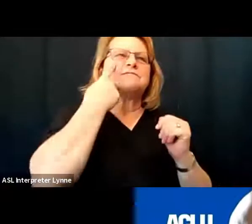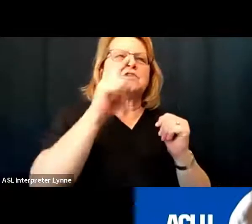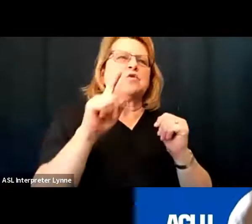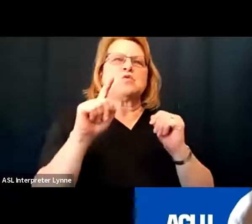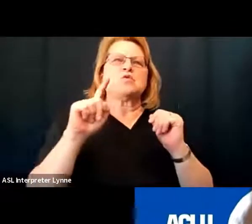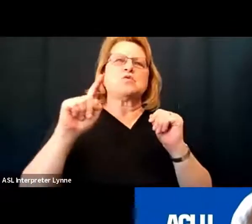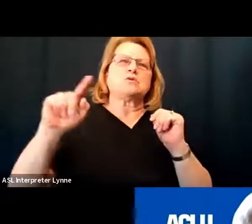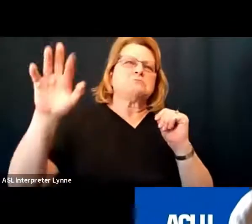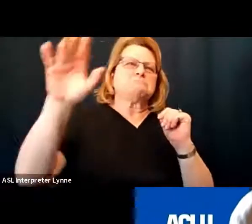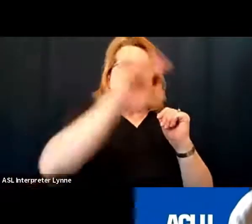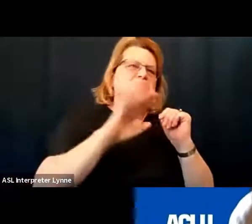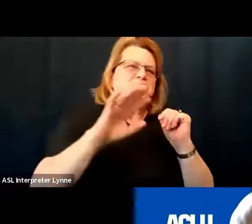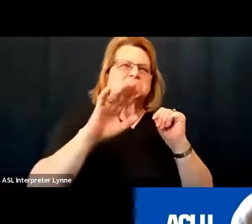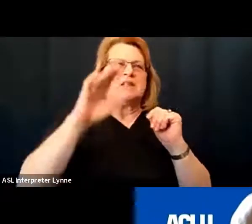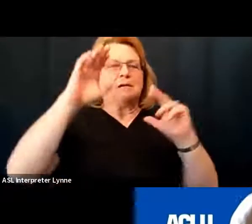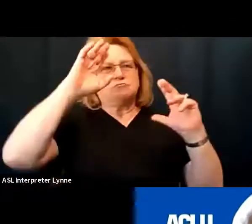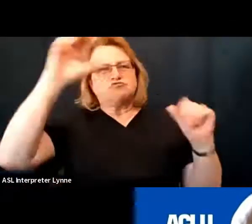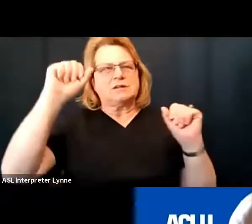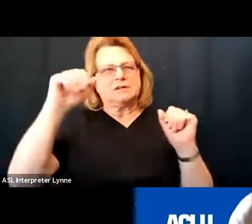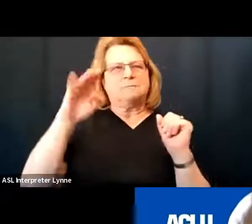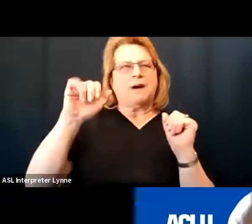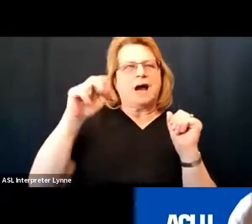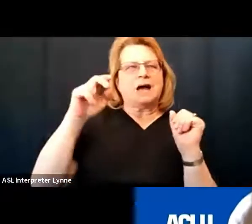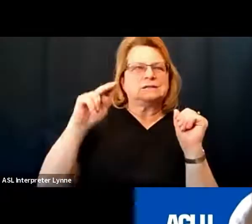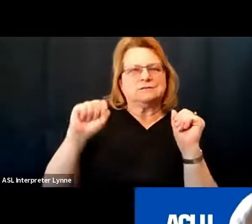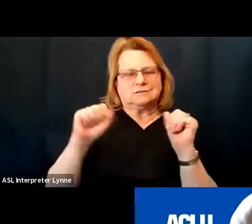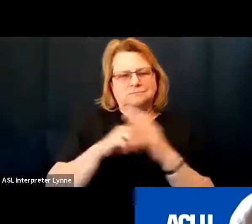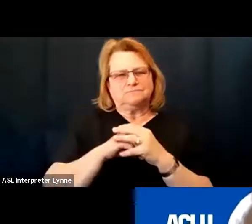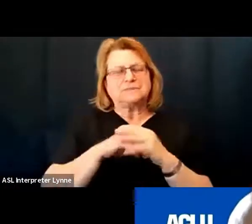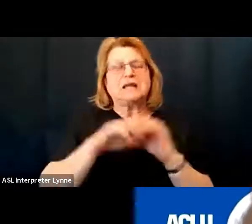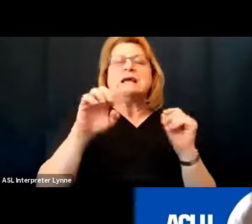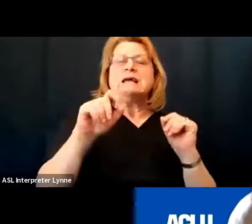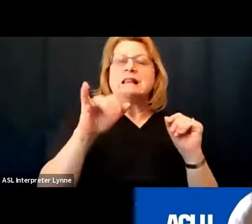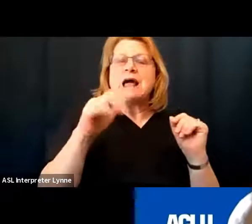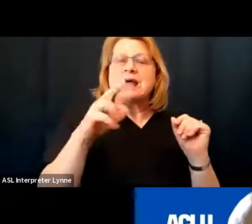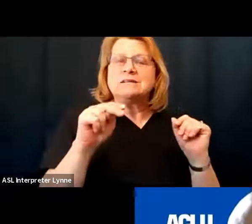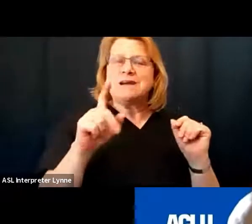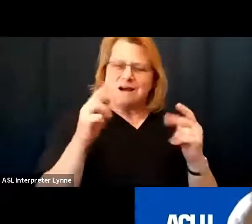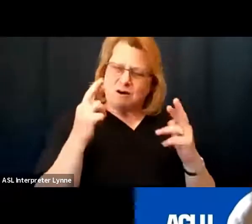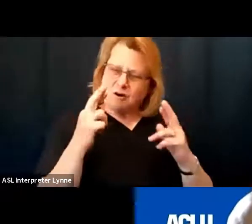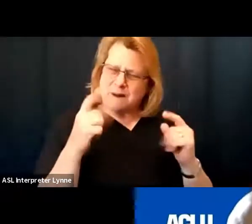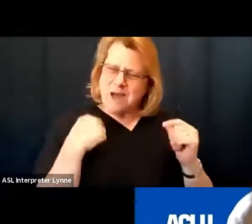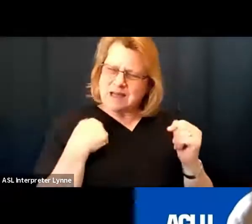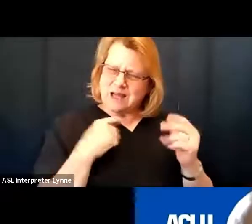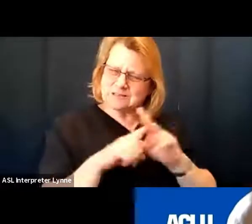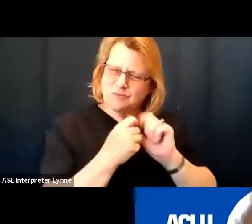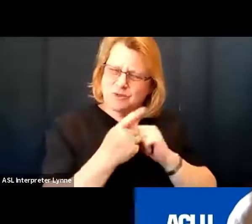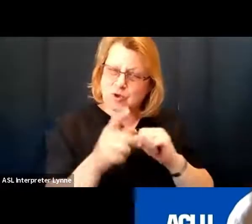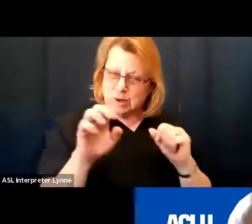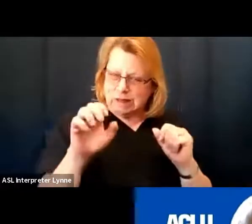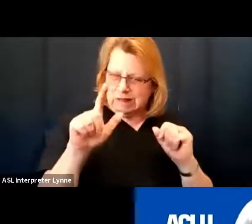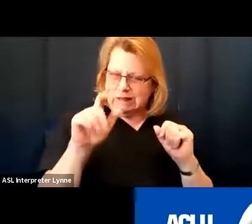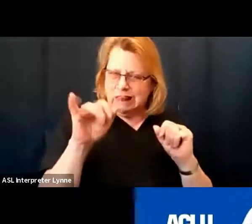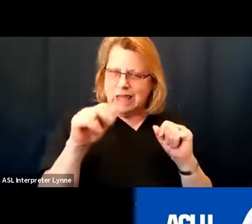discussion. Elaine, I was hoping I could start with you. Back in November 2019, which